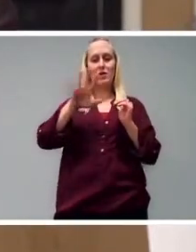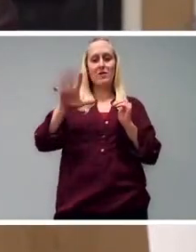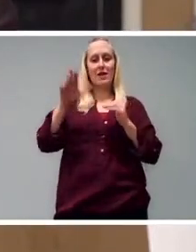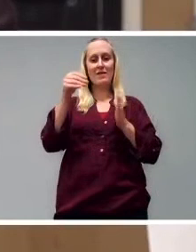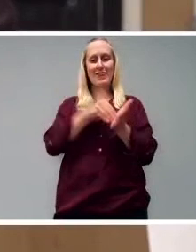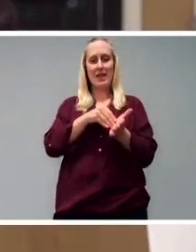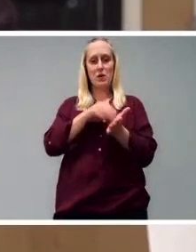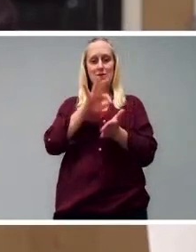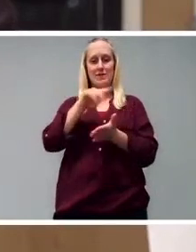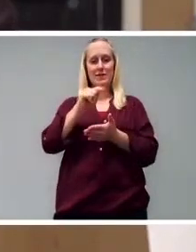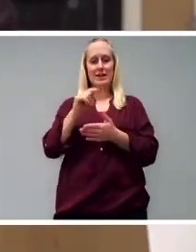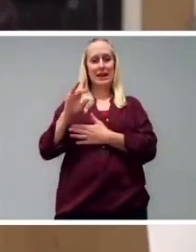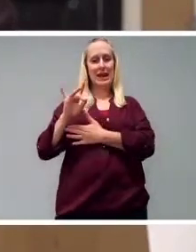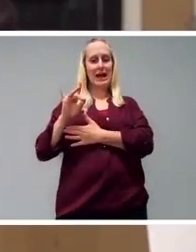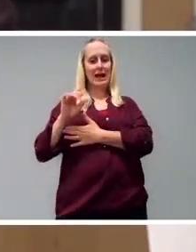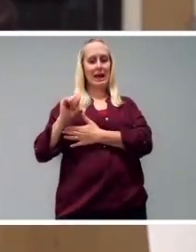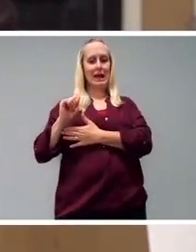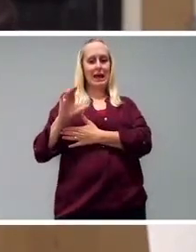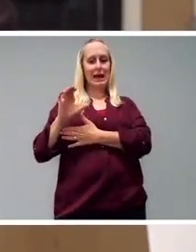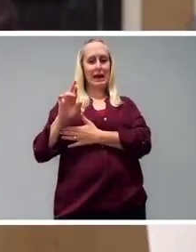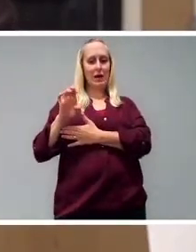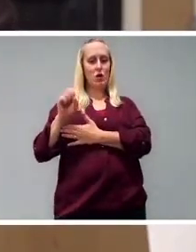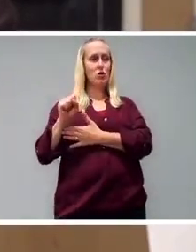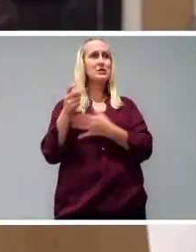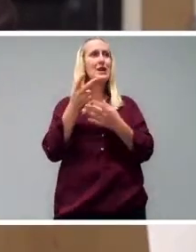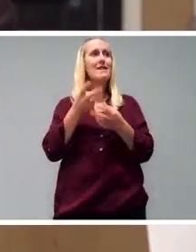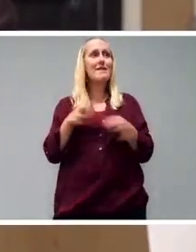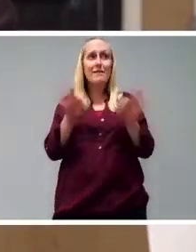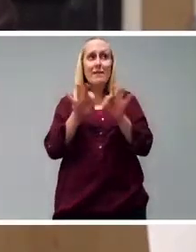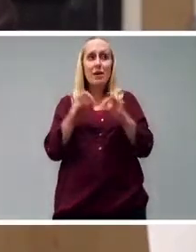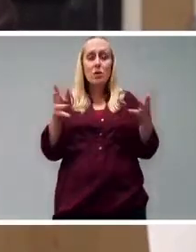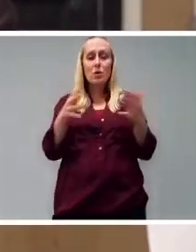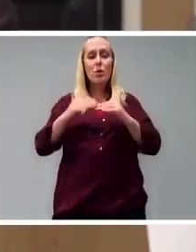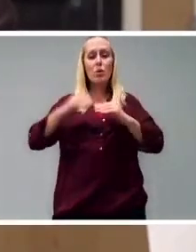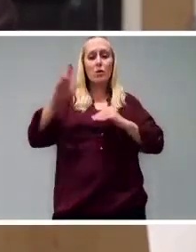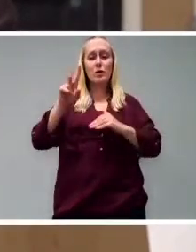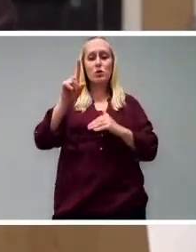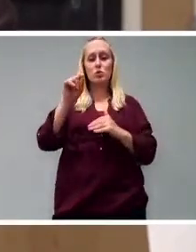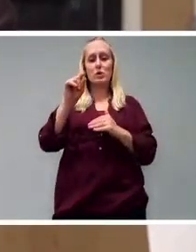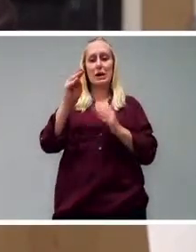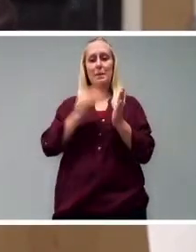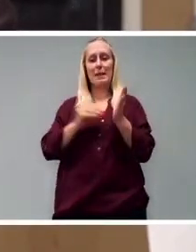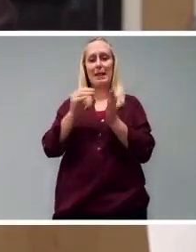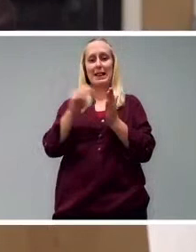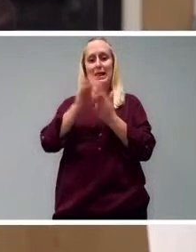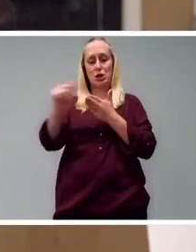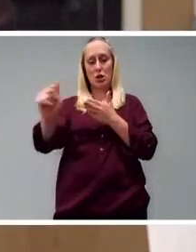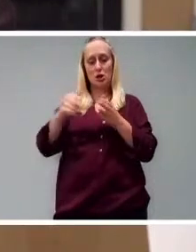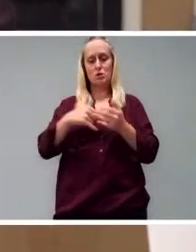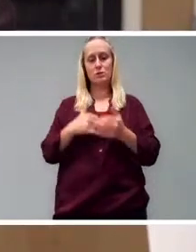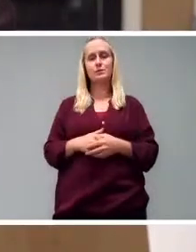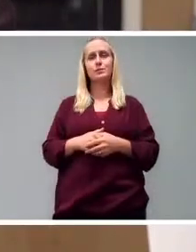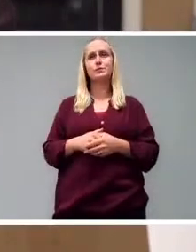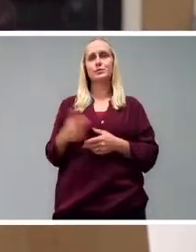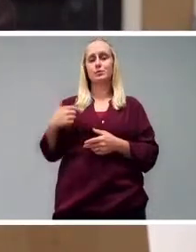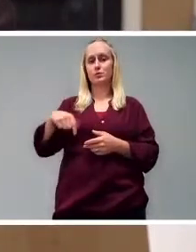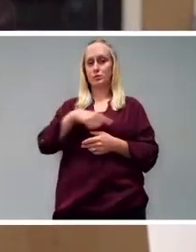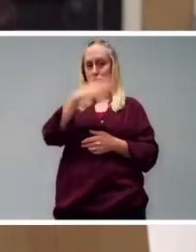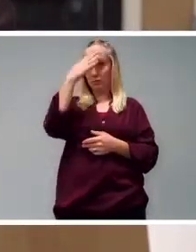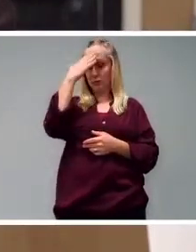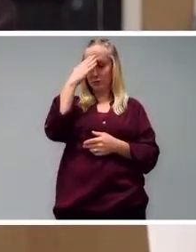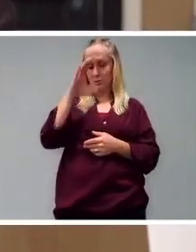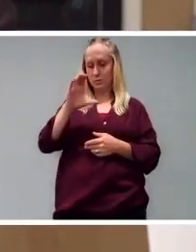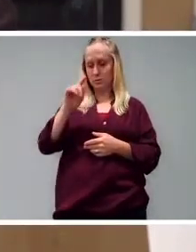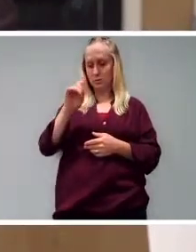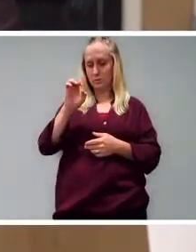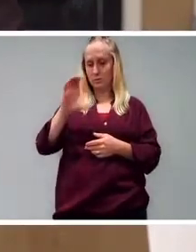of land, and is valued at over $20 million currently. We know that CTEC is a